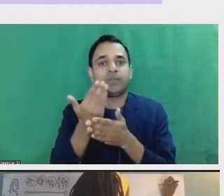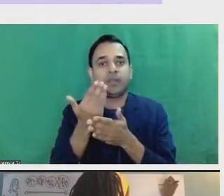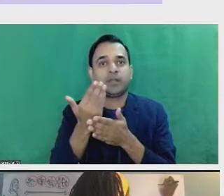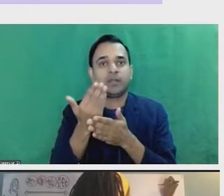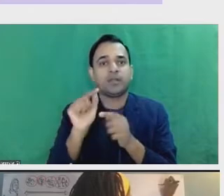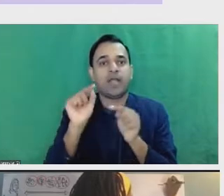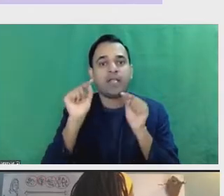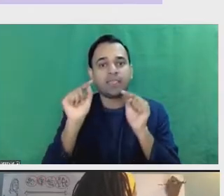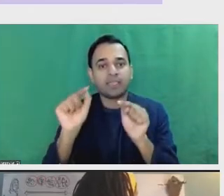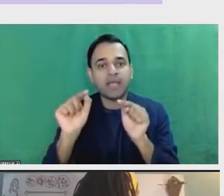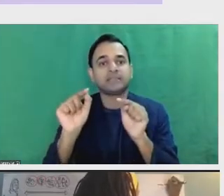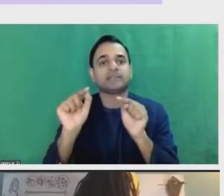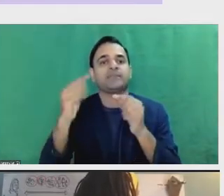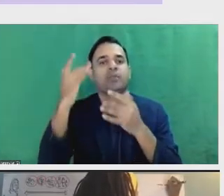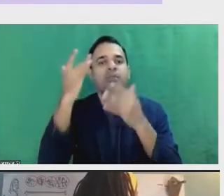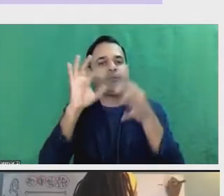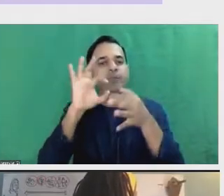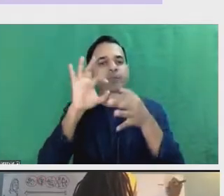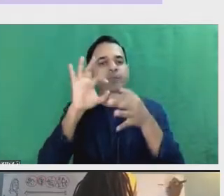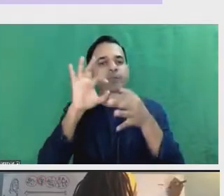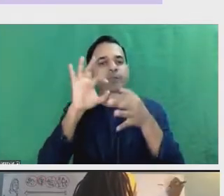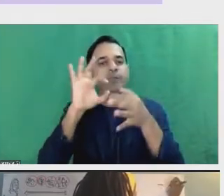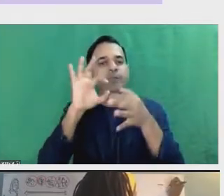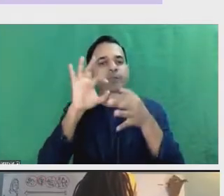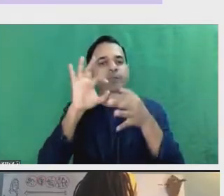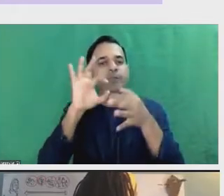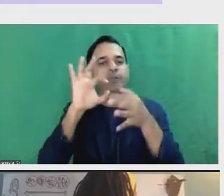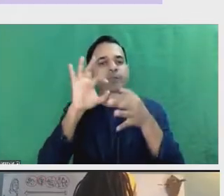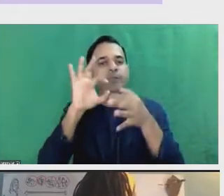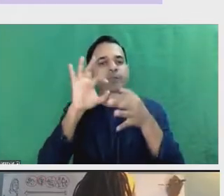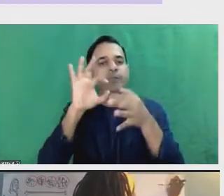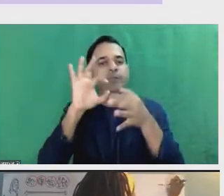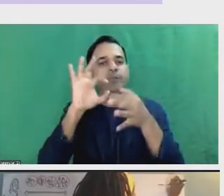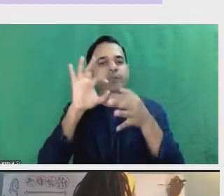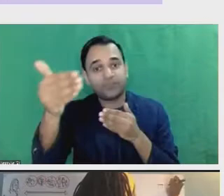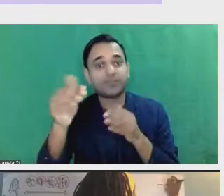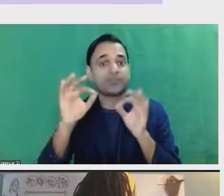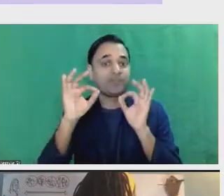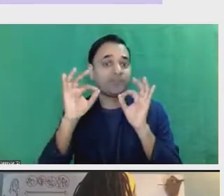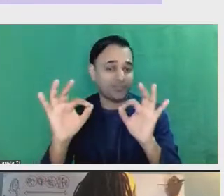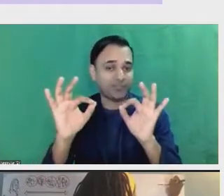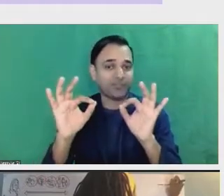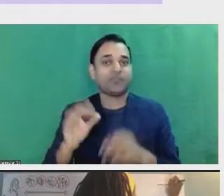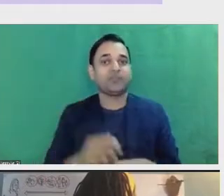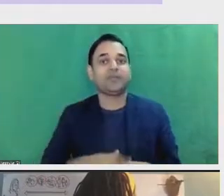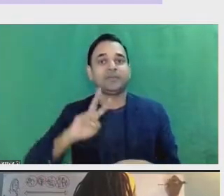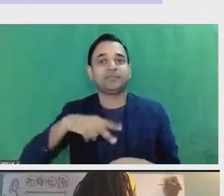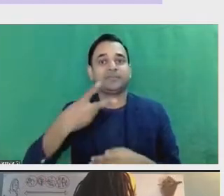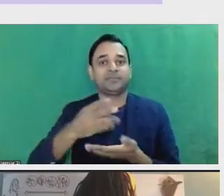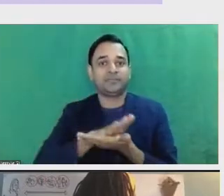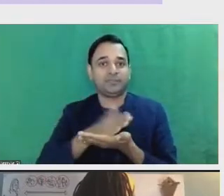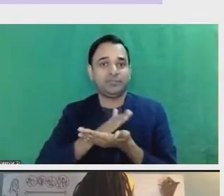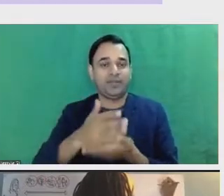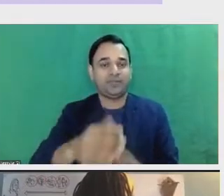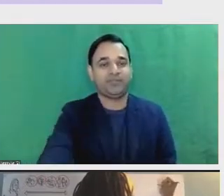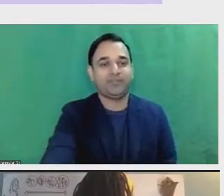GBF, and hopefully they will be made better by the time it goes to the COP. And the same way, so the way that the